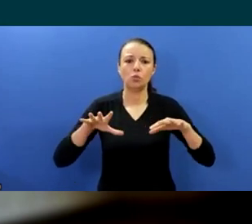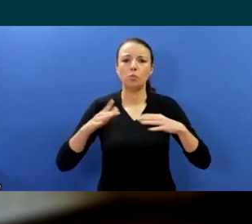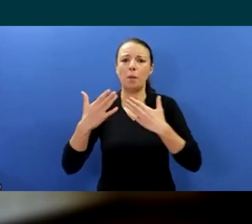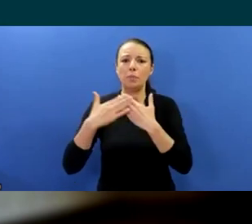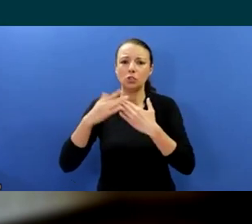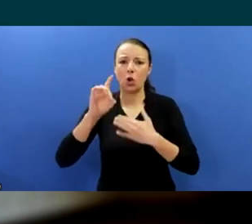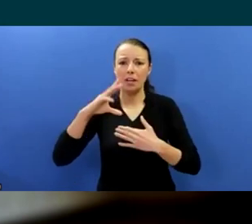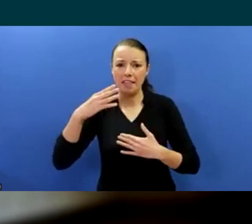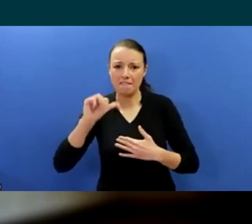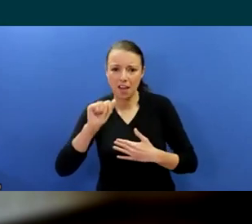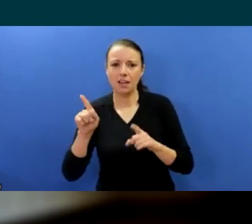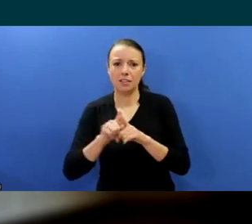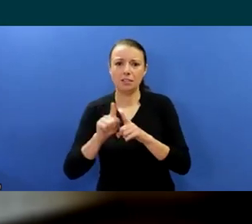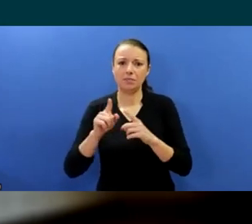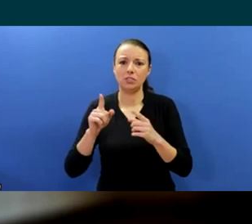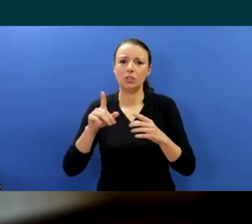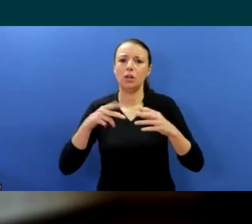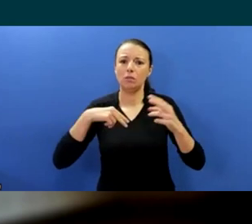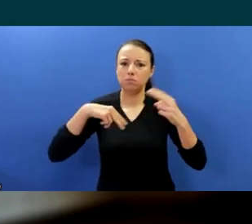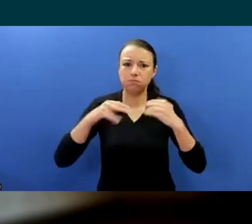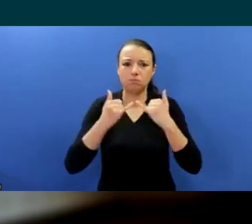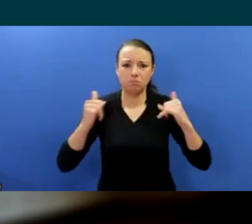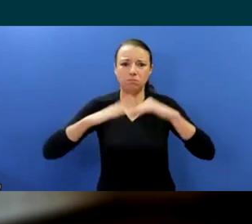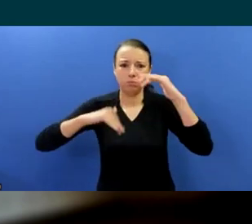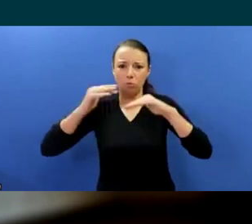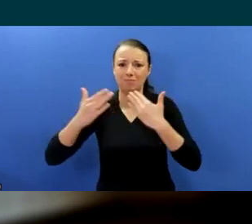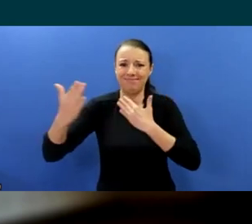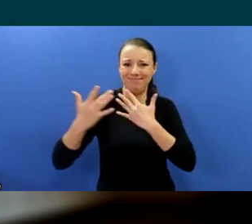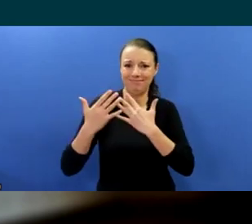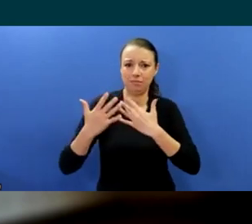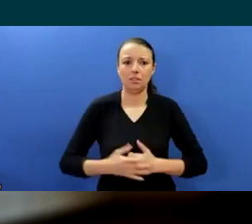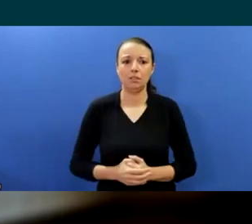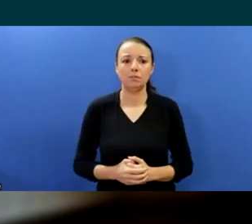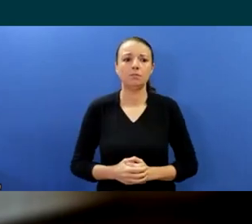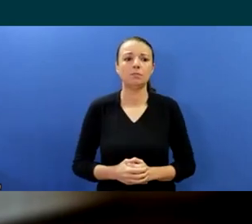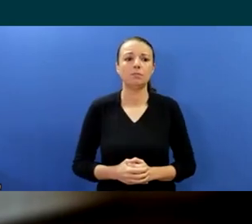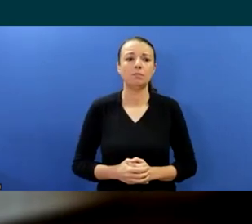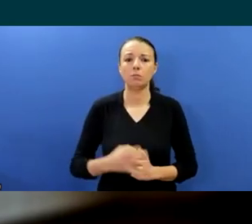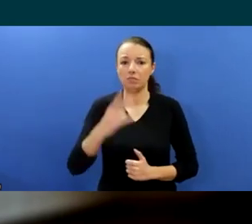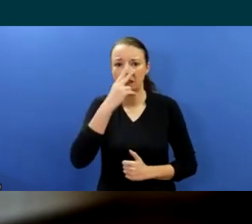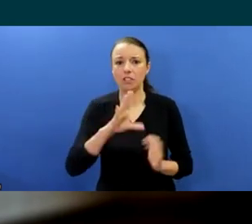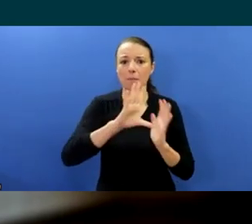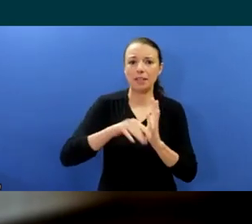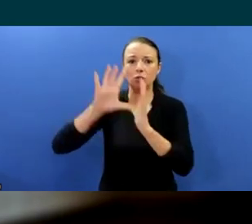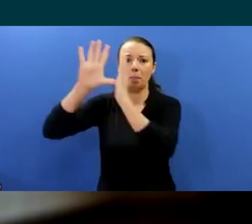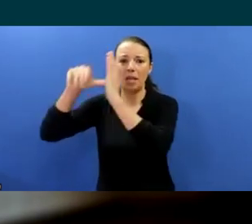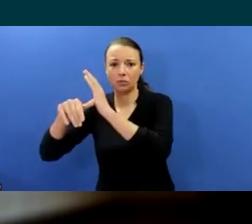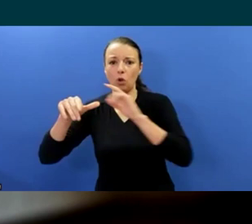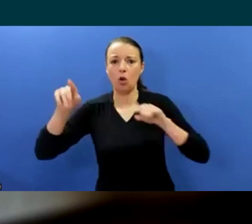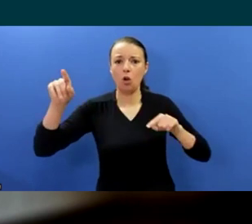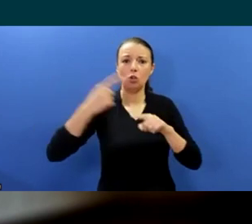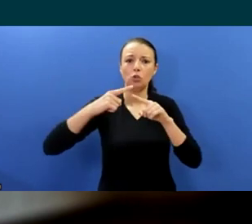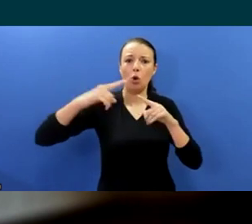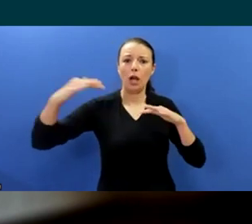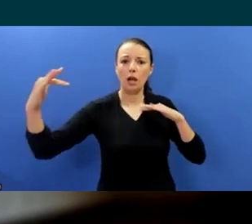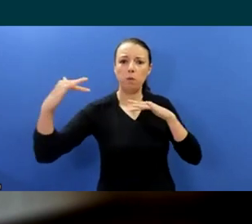of join together now through the development, the urban development. So we're quite in the center of